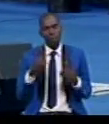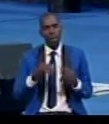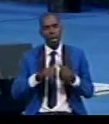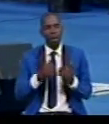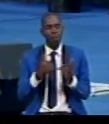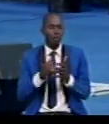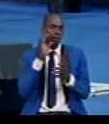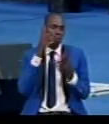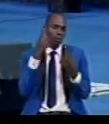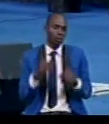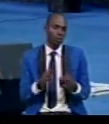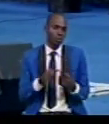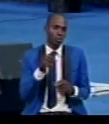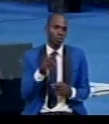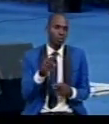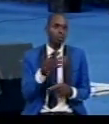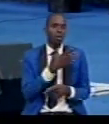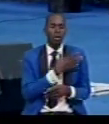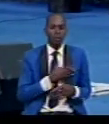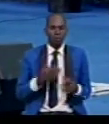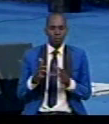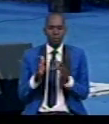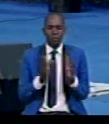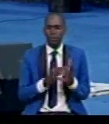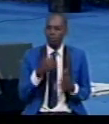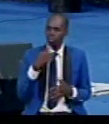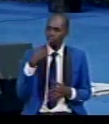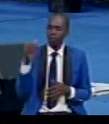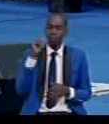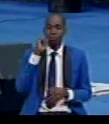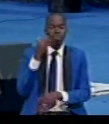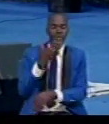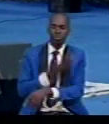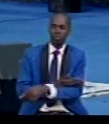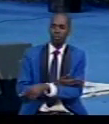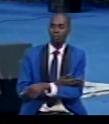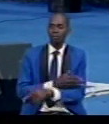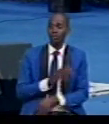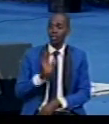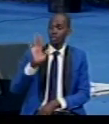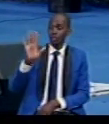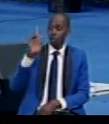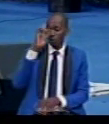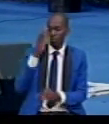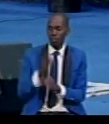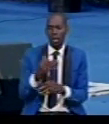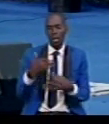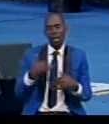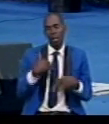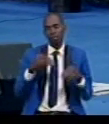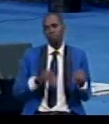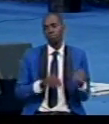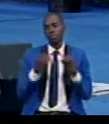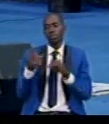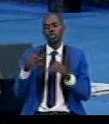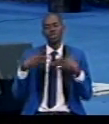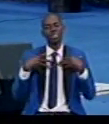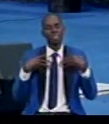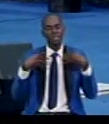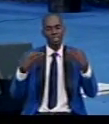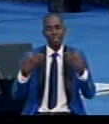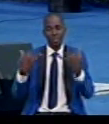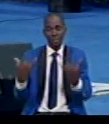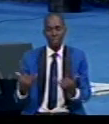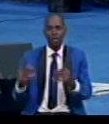her, daughter, thy faith has made thee whole. Go in